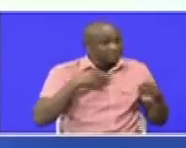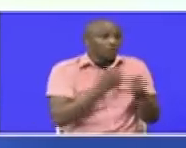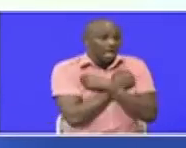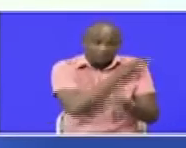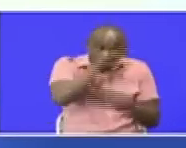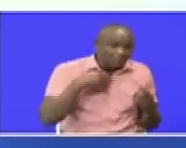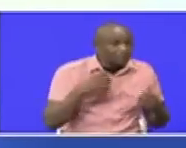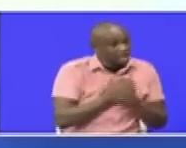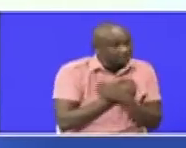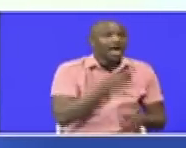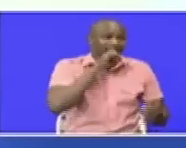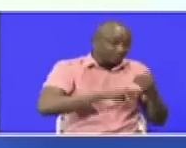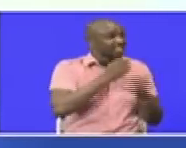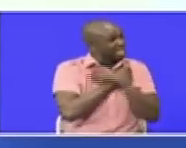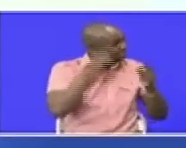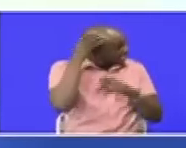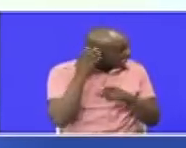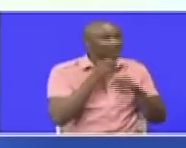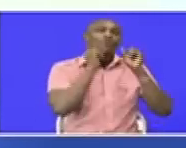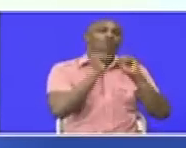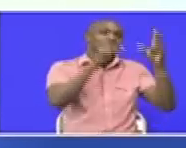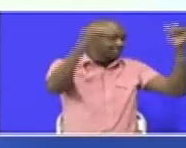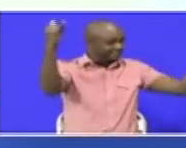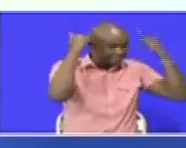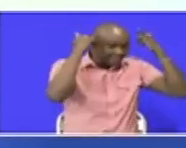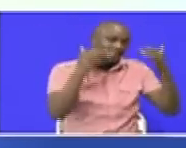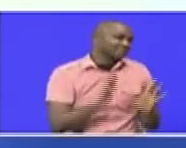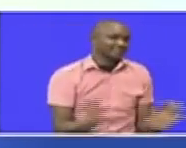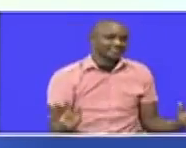Yeah. My husband loved it. And it's here to stay. It's here to stay. It's here to stay.